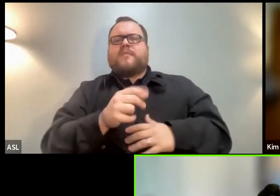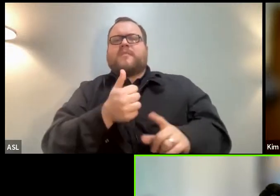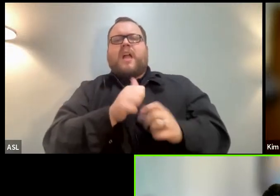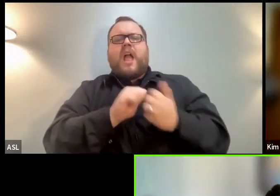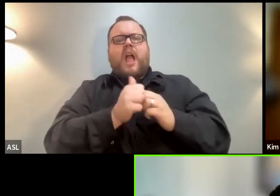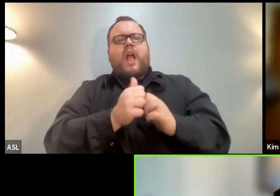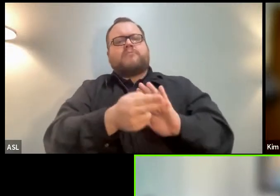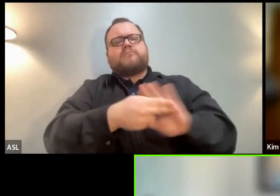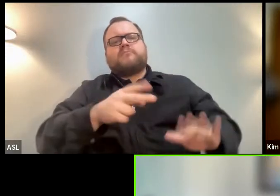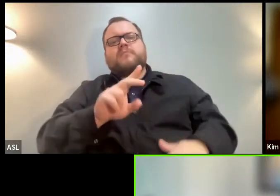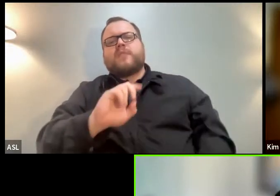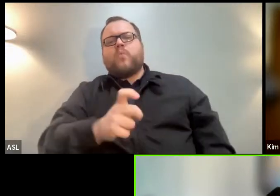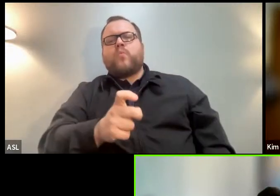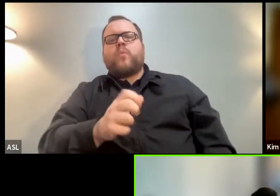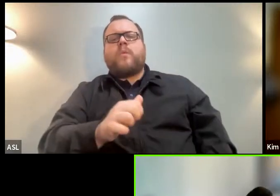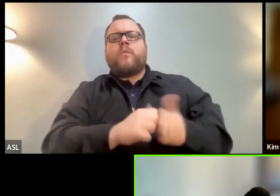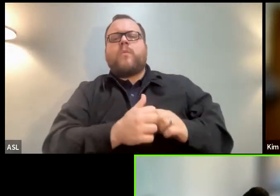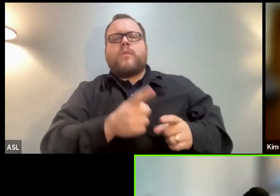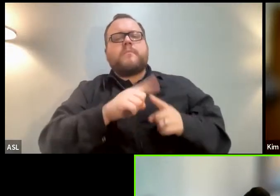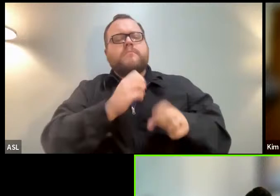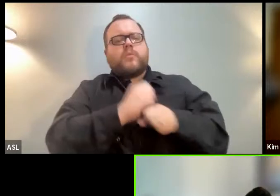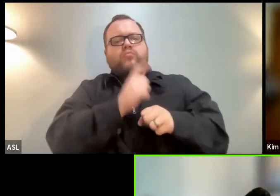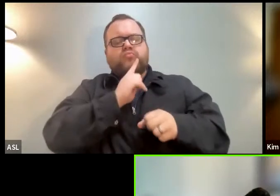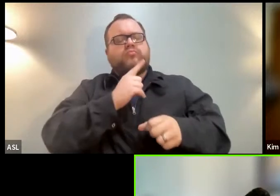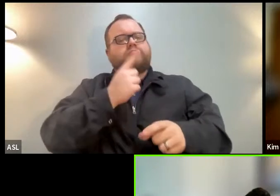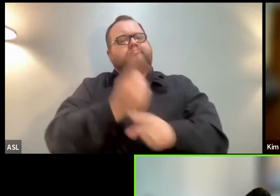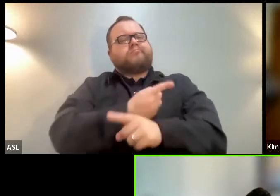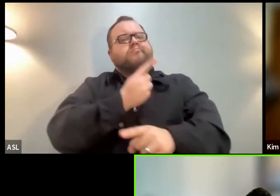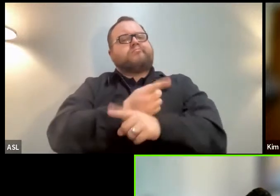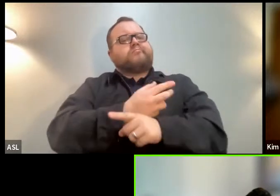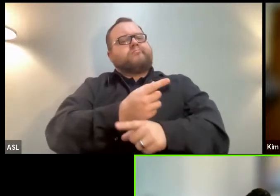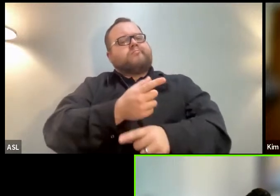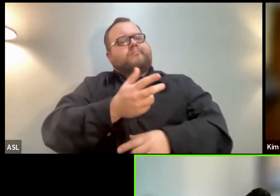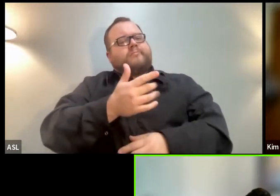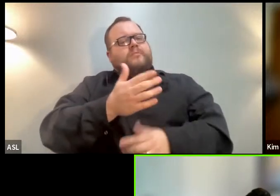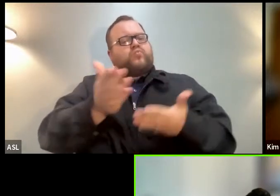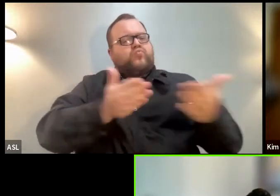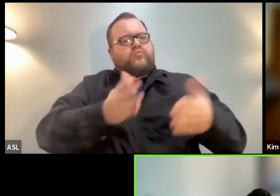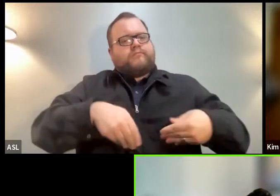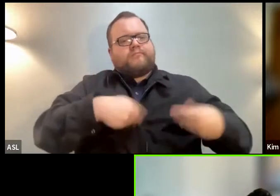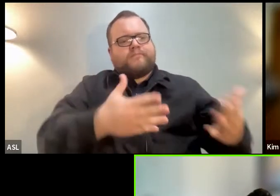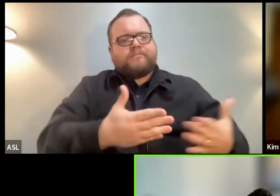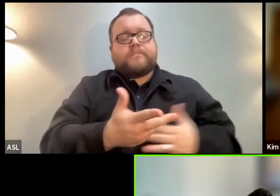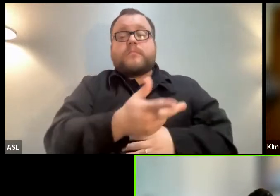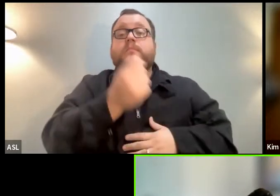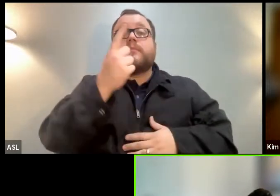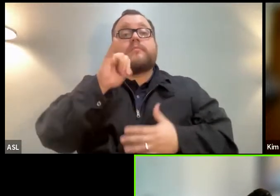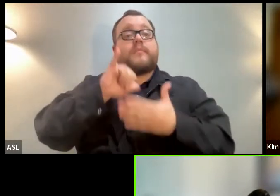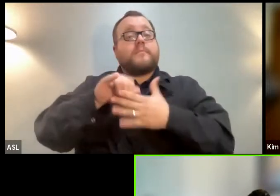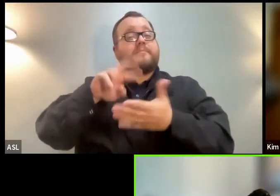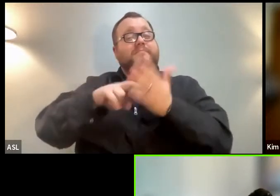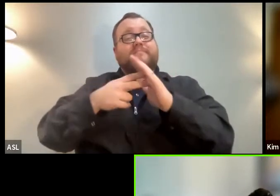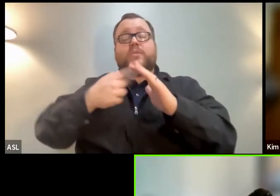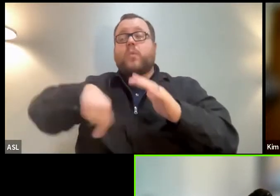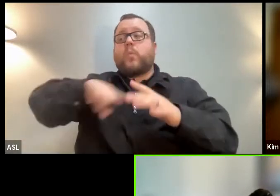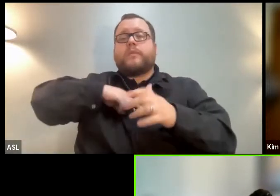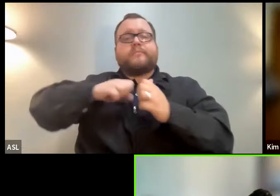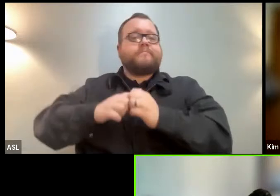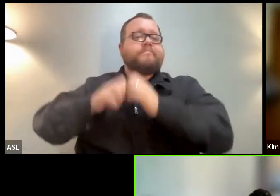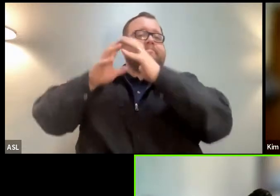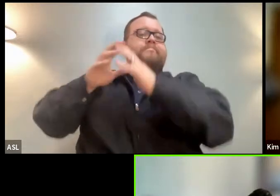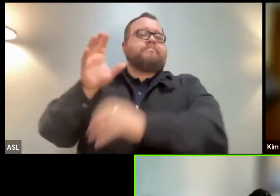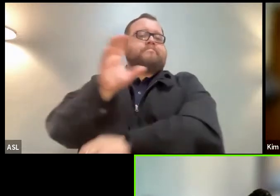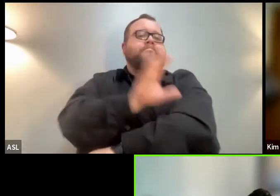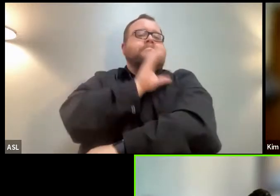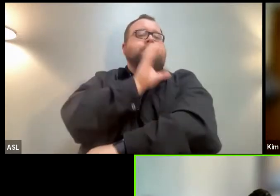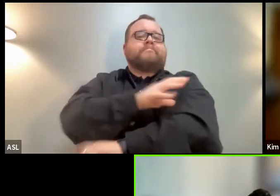to get all the services they need. So, you know, that was part of us thinking, well, let's start a clinic where we can